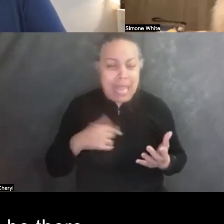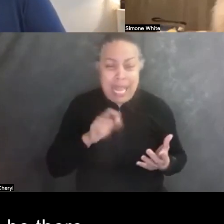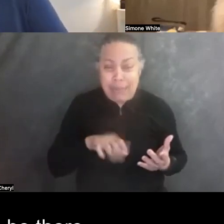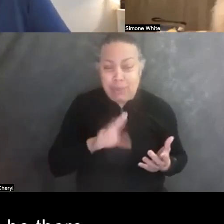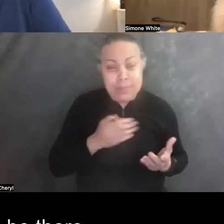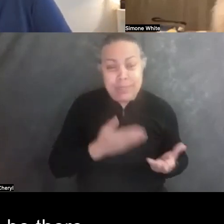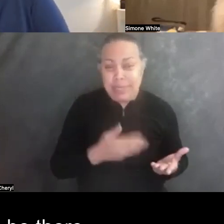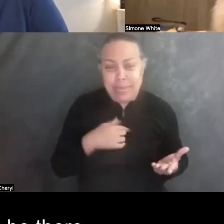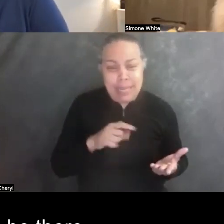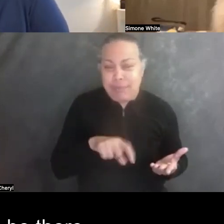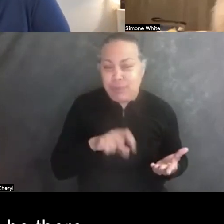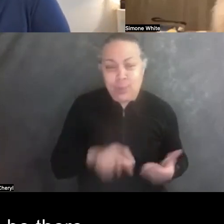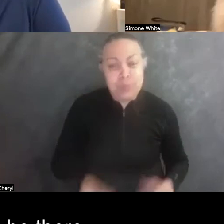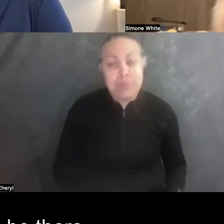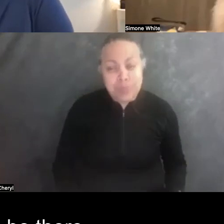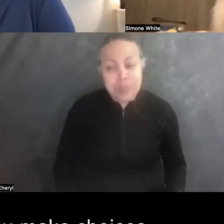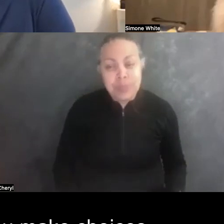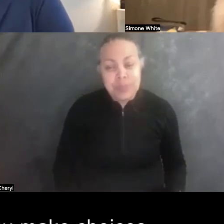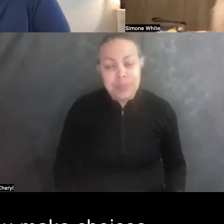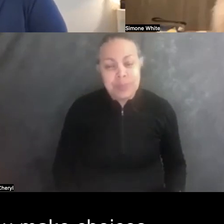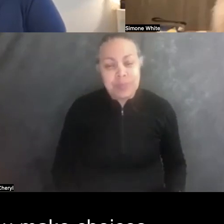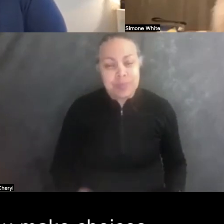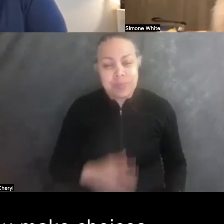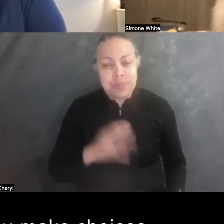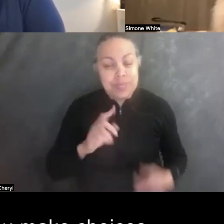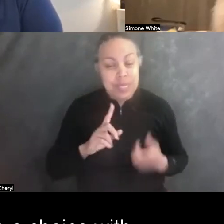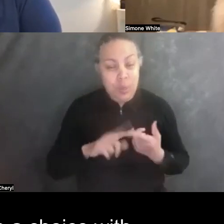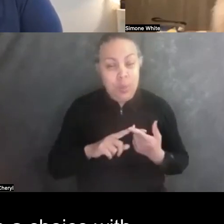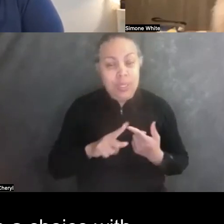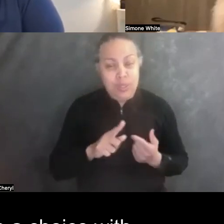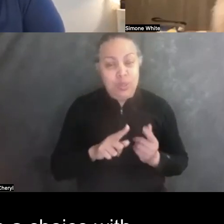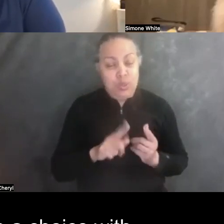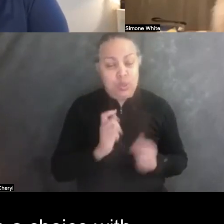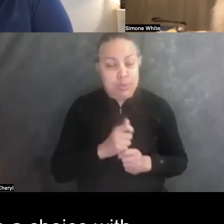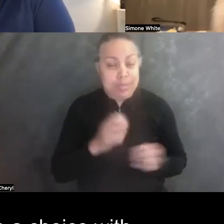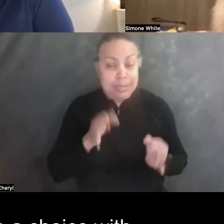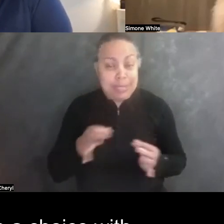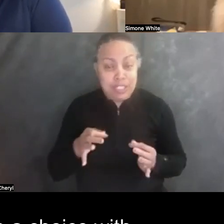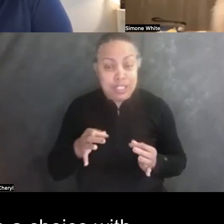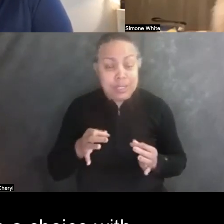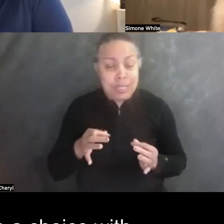Like I have to be there. And I think when you make choices that you don't